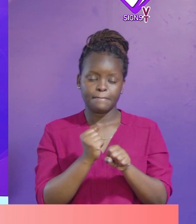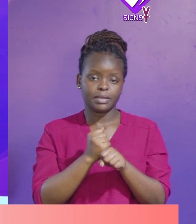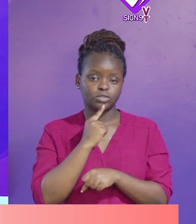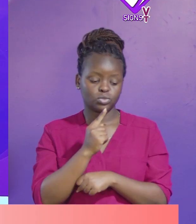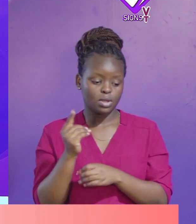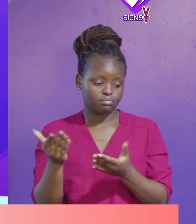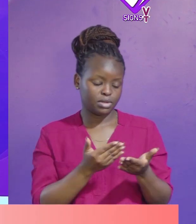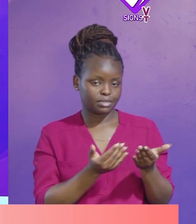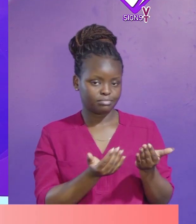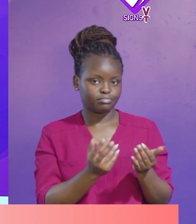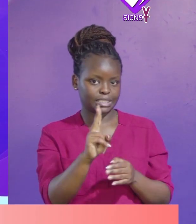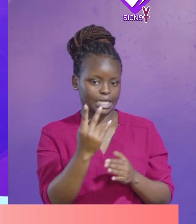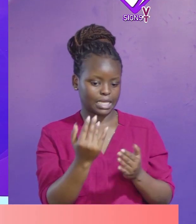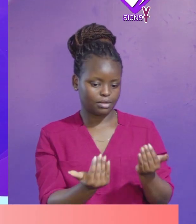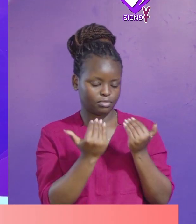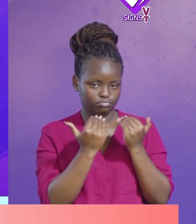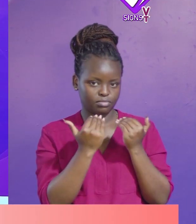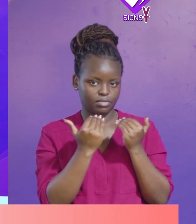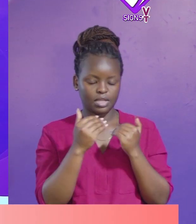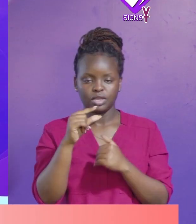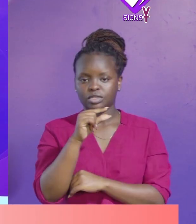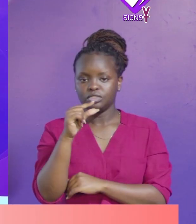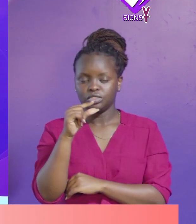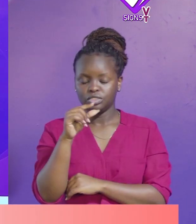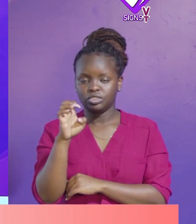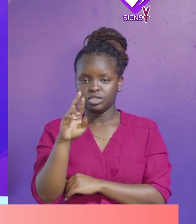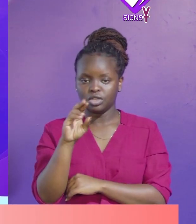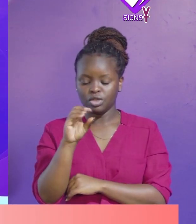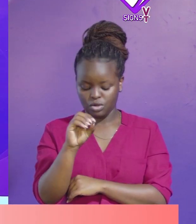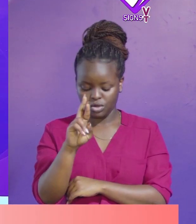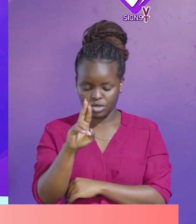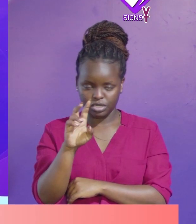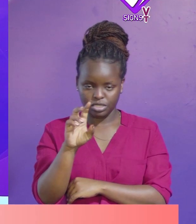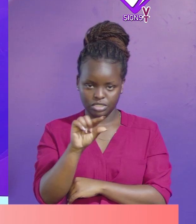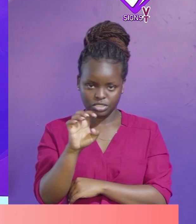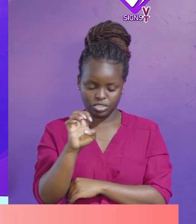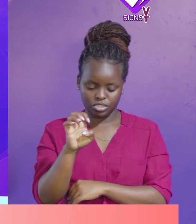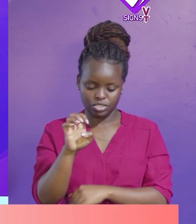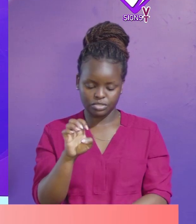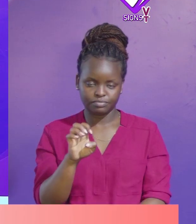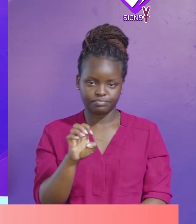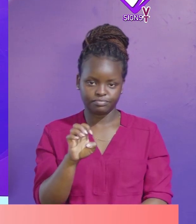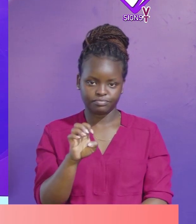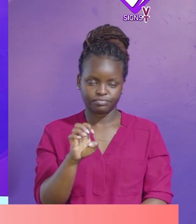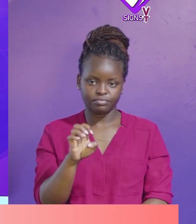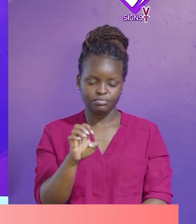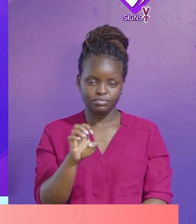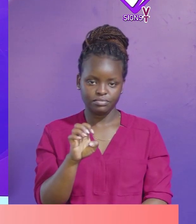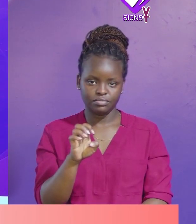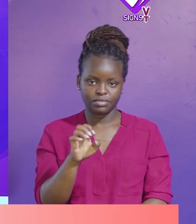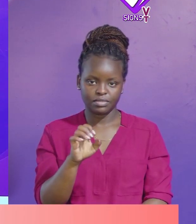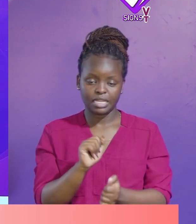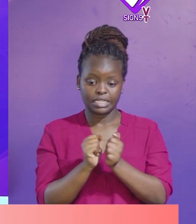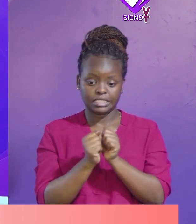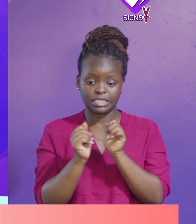was George Petrovic. And that change means that